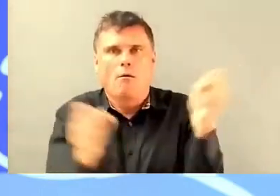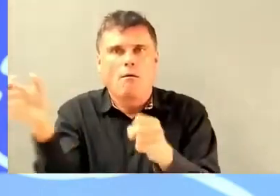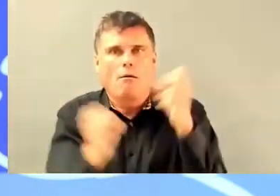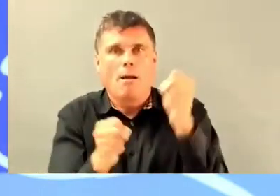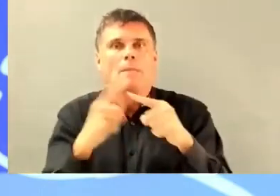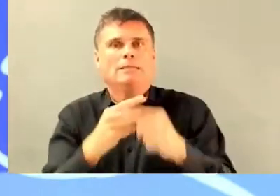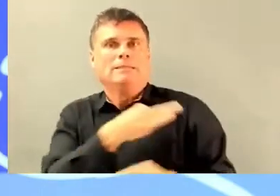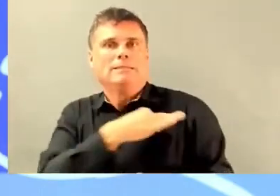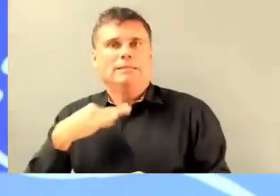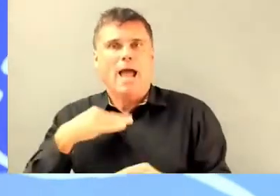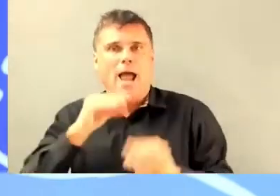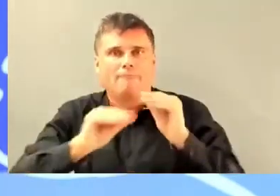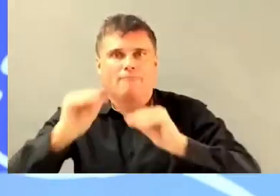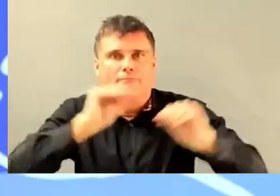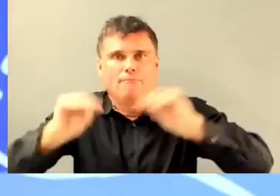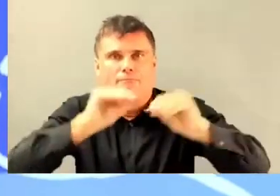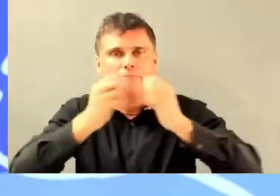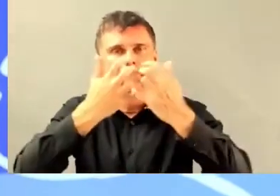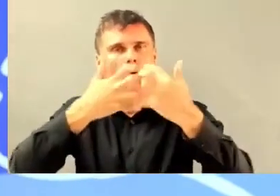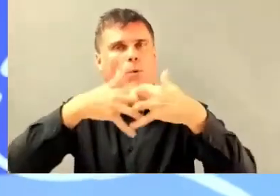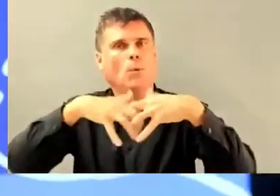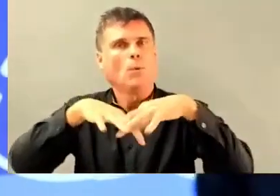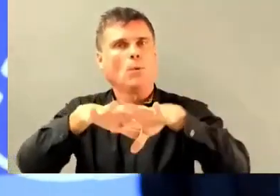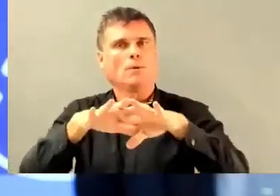The next question will go to Andrea Wu, Globe and Mail.